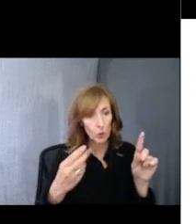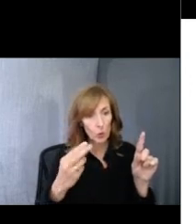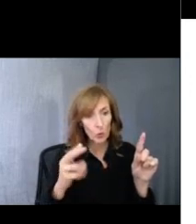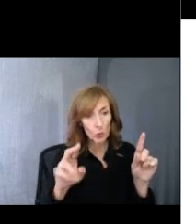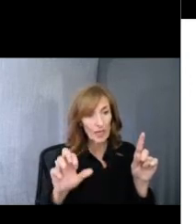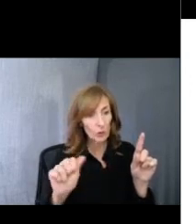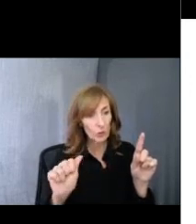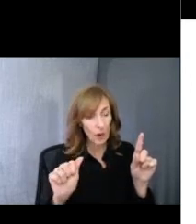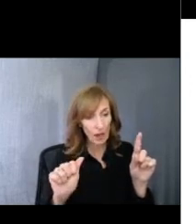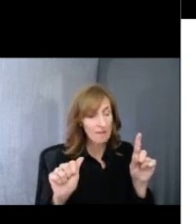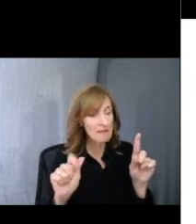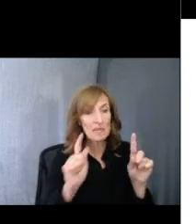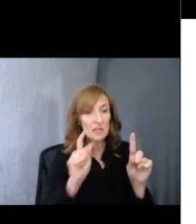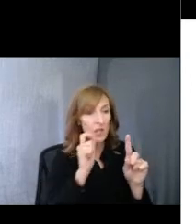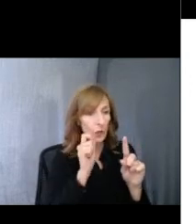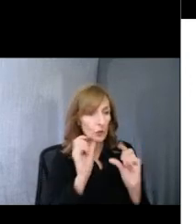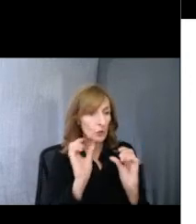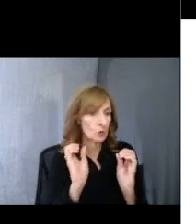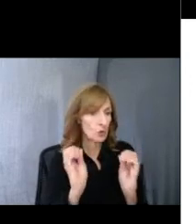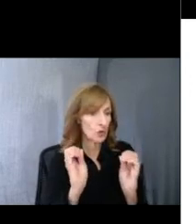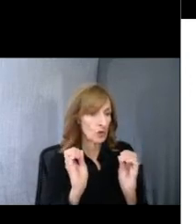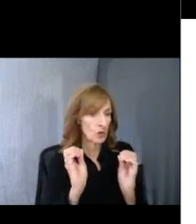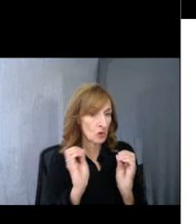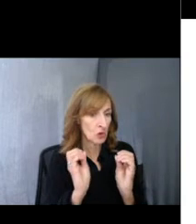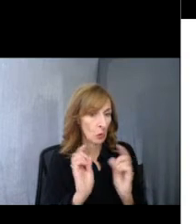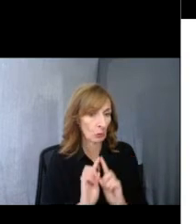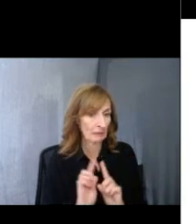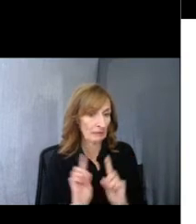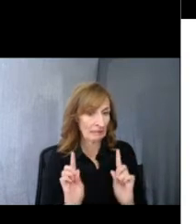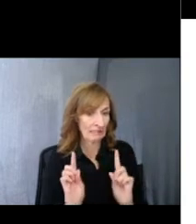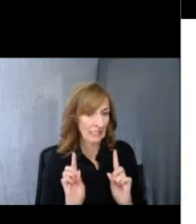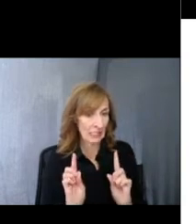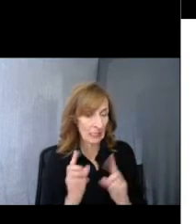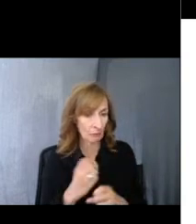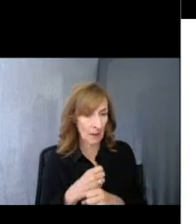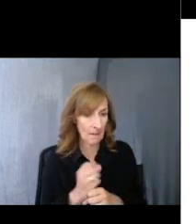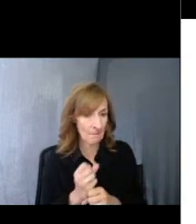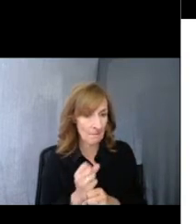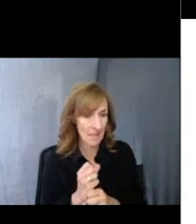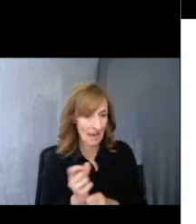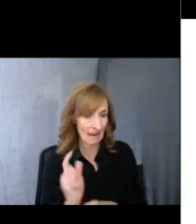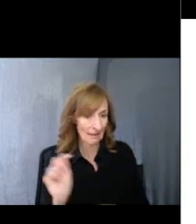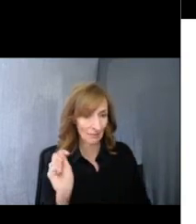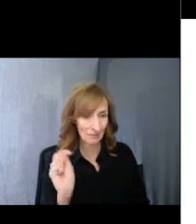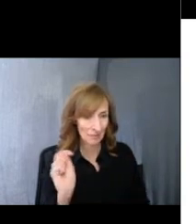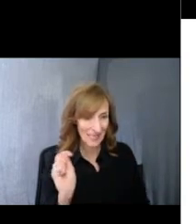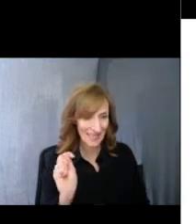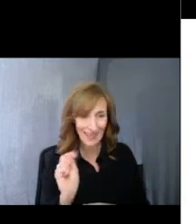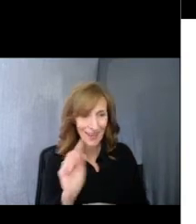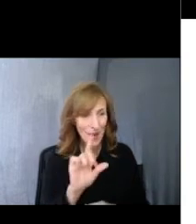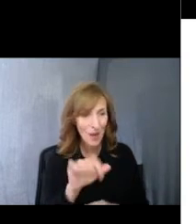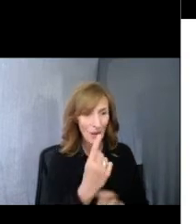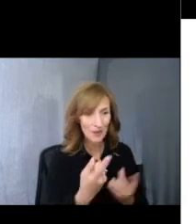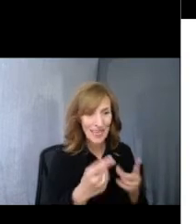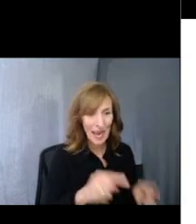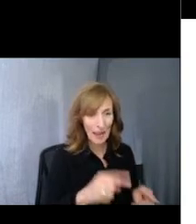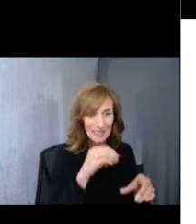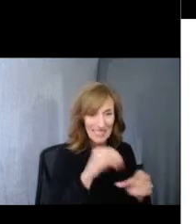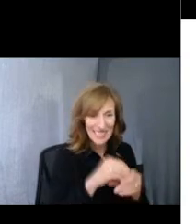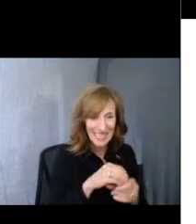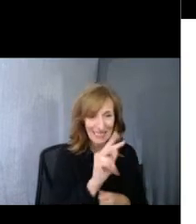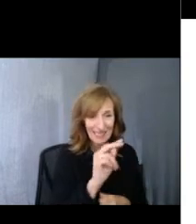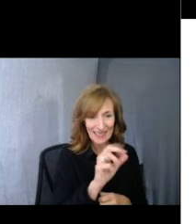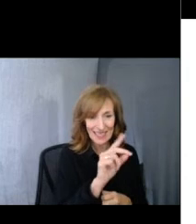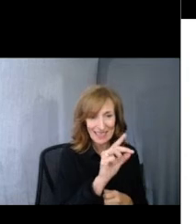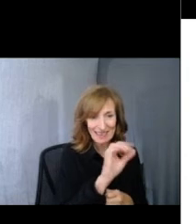that's important to know. Everything happens in the kidneys. These other structures are really important in just the excretion of urine,